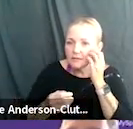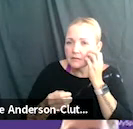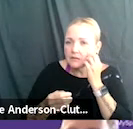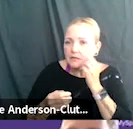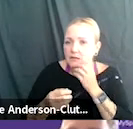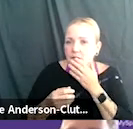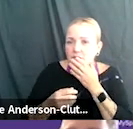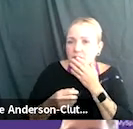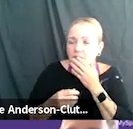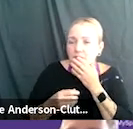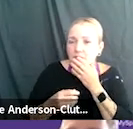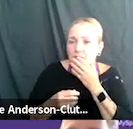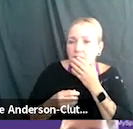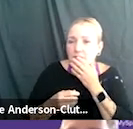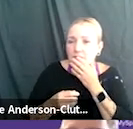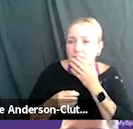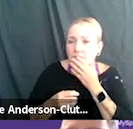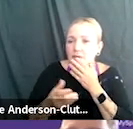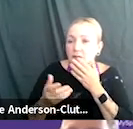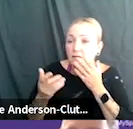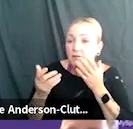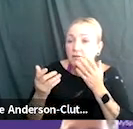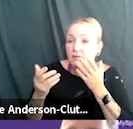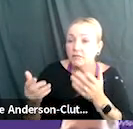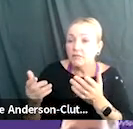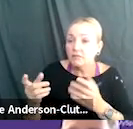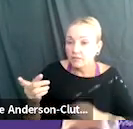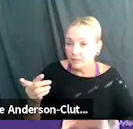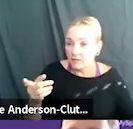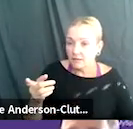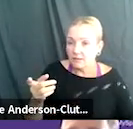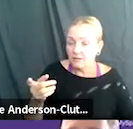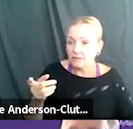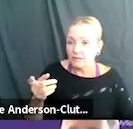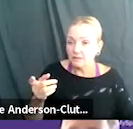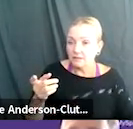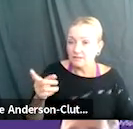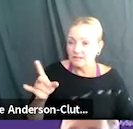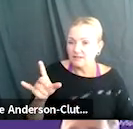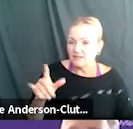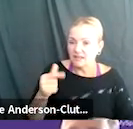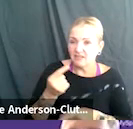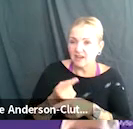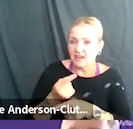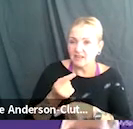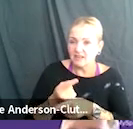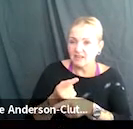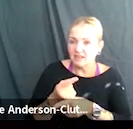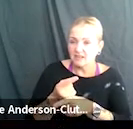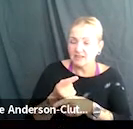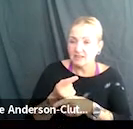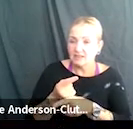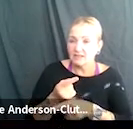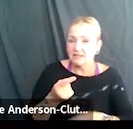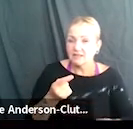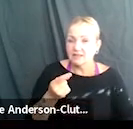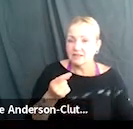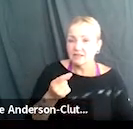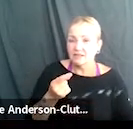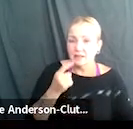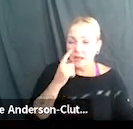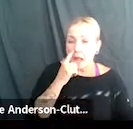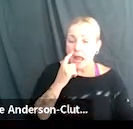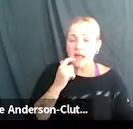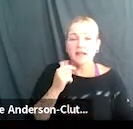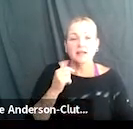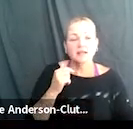But if you want to talk, feel free to go. Oh, there you are. Yep, you just have to unmute yourself. I think. Oh, I cannot mute myself.